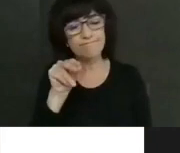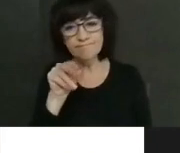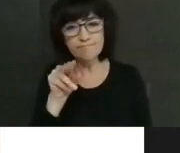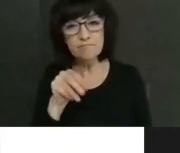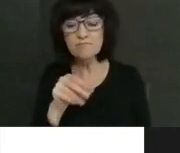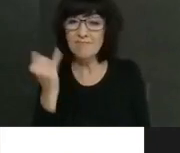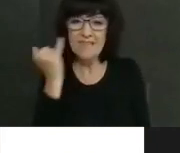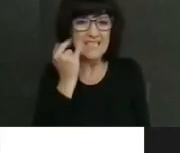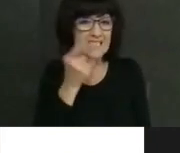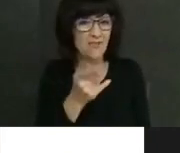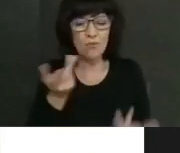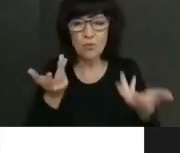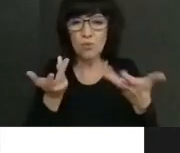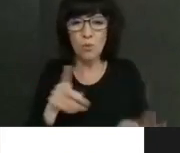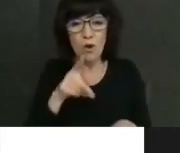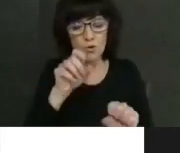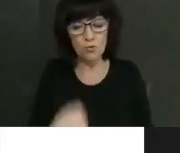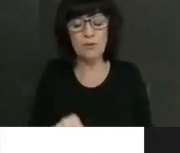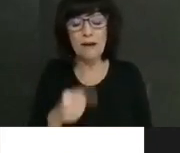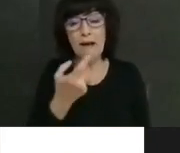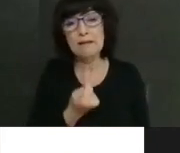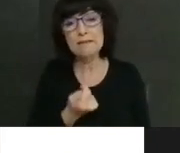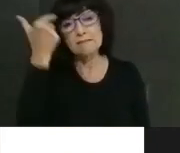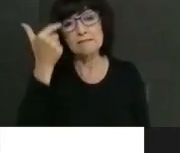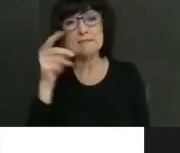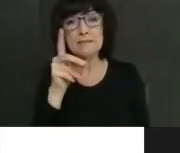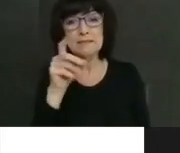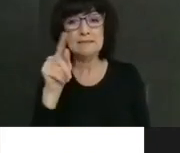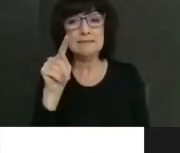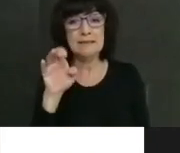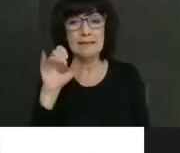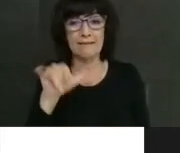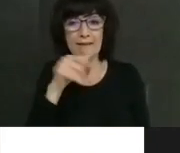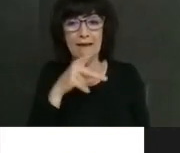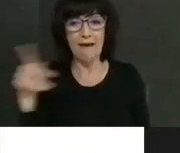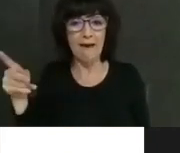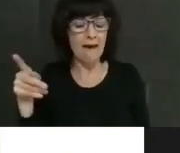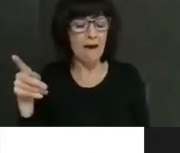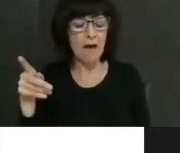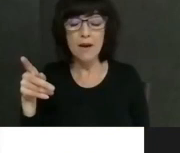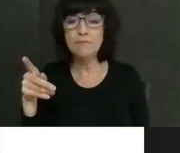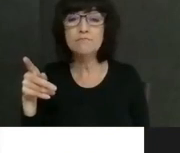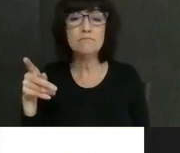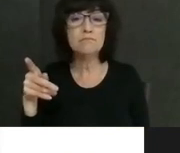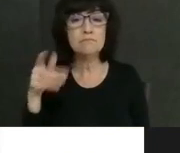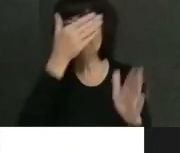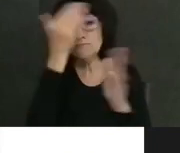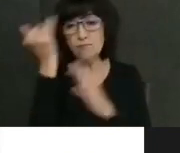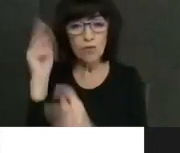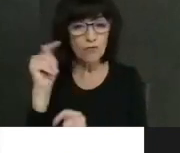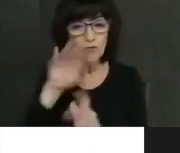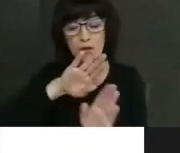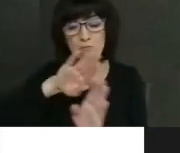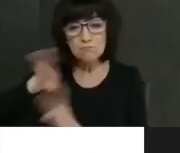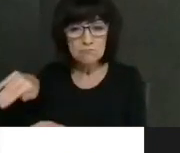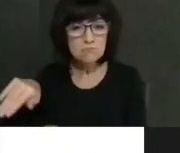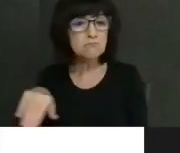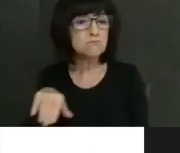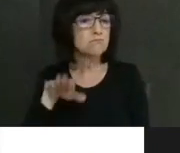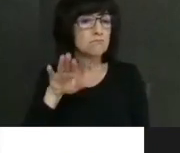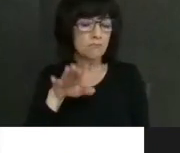app and turn off the alerts and go away. This is really our ability to be able to connect people